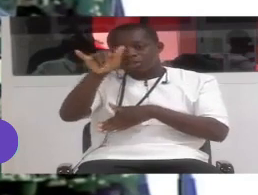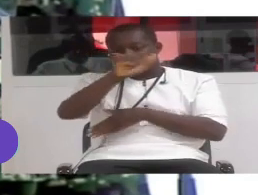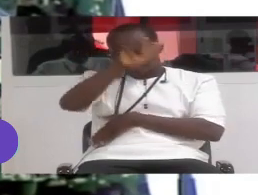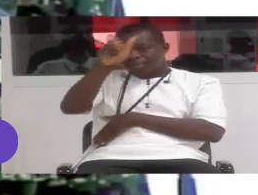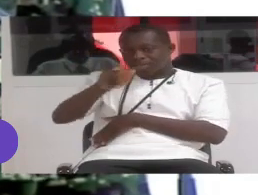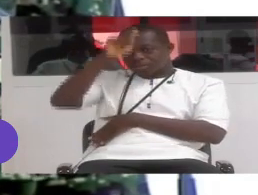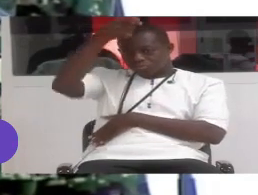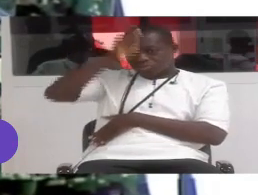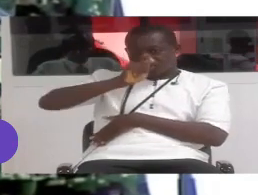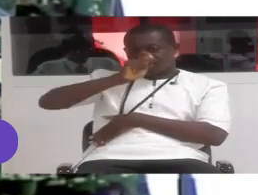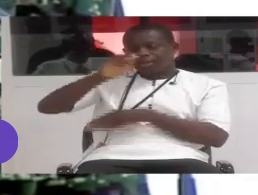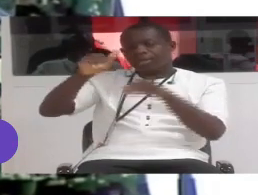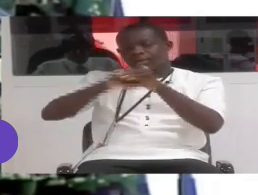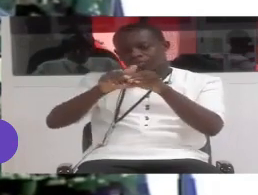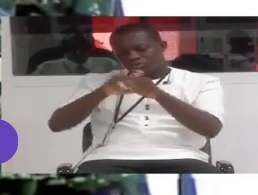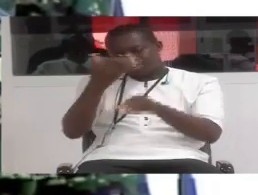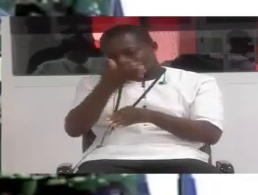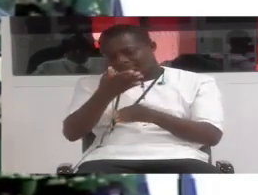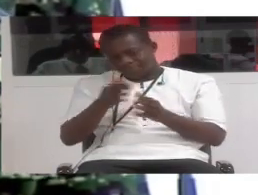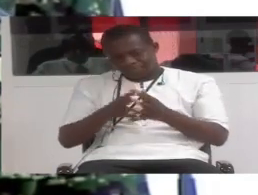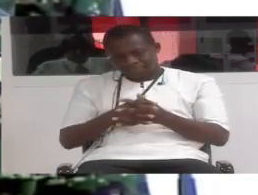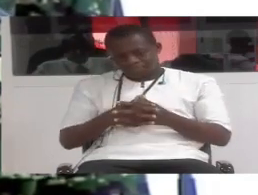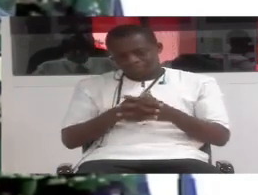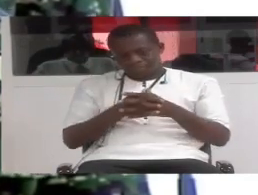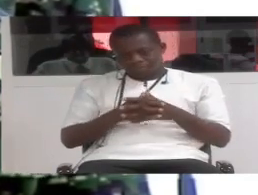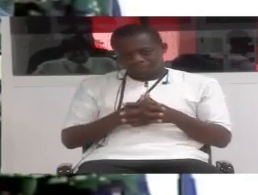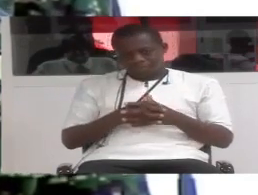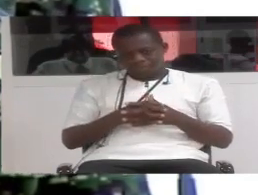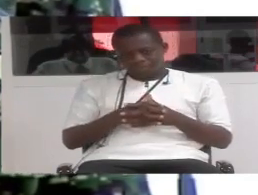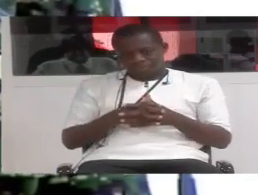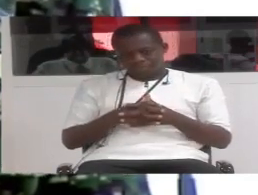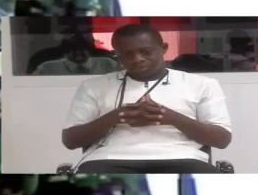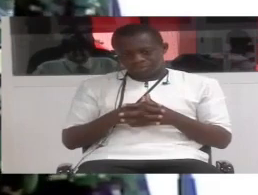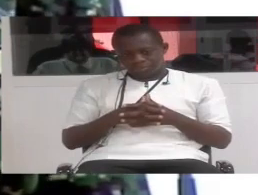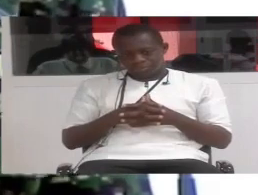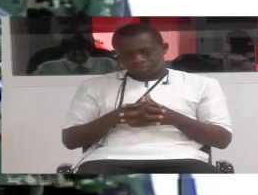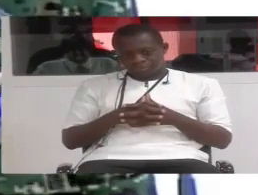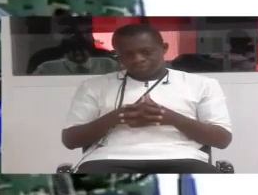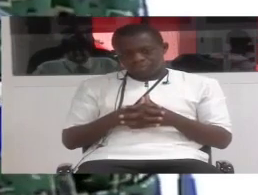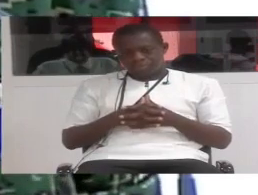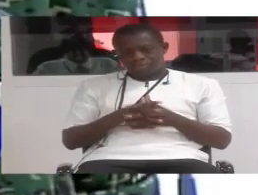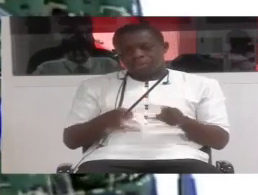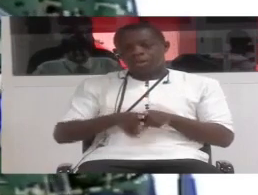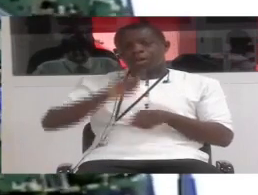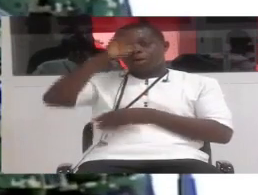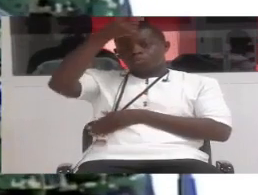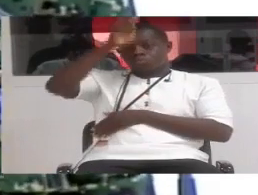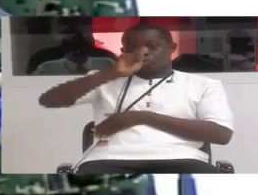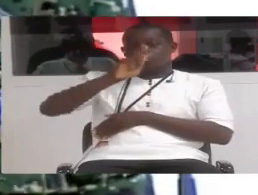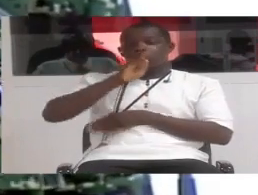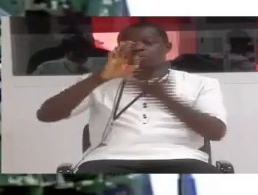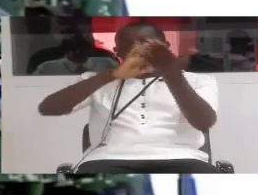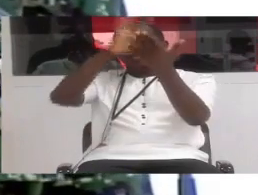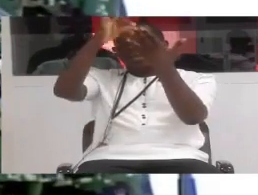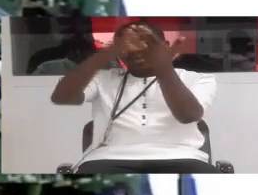to. So ne police boka nañ ci wax ñu ñana ci boka ñana ci am loxo. Moy police yi nga xamne dañ leen